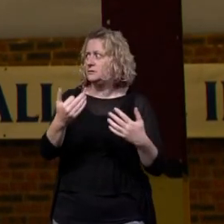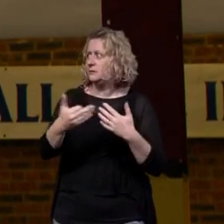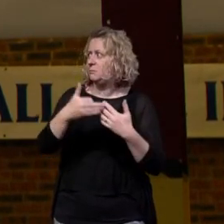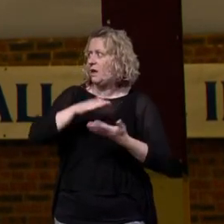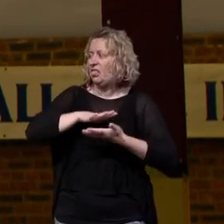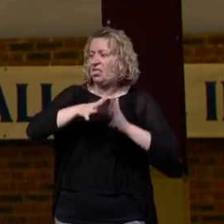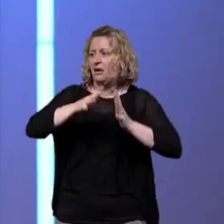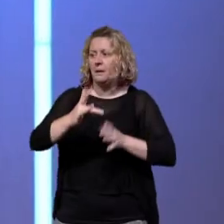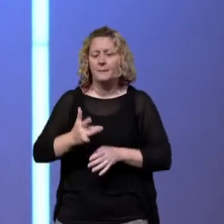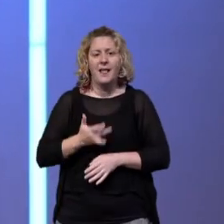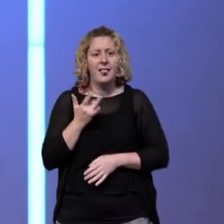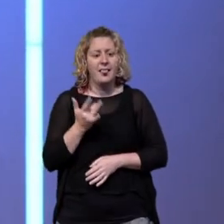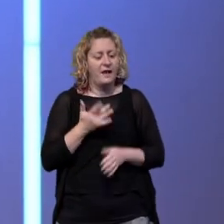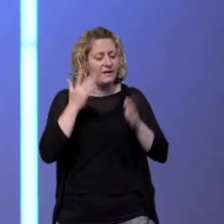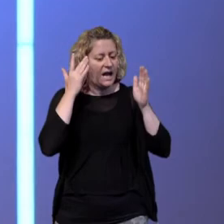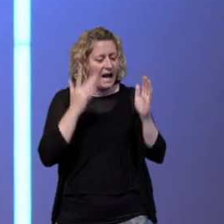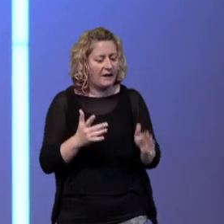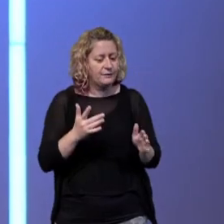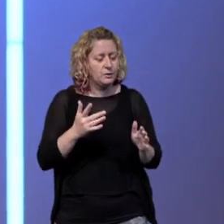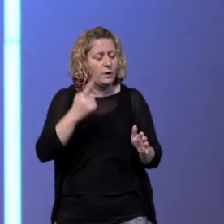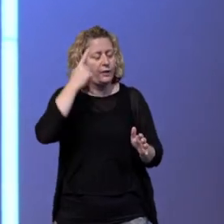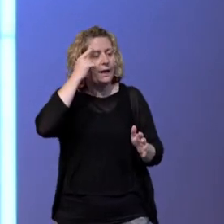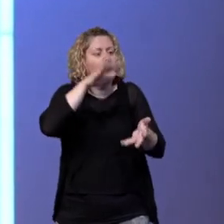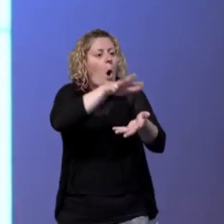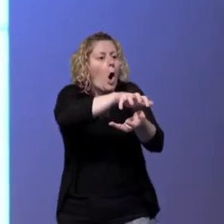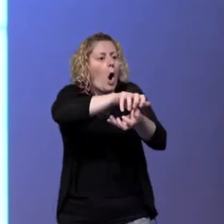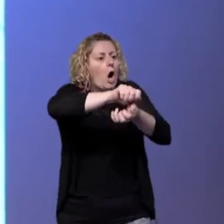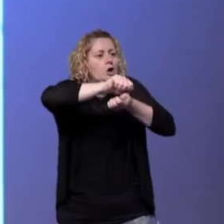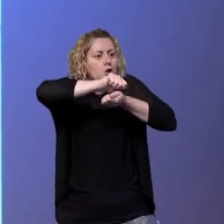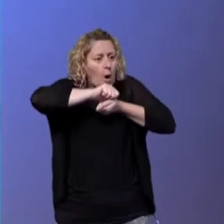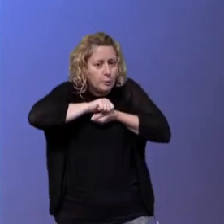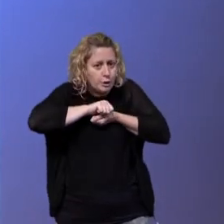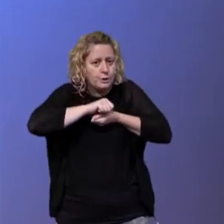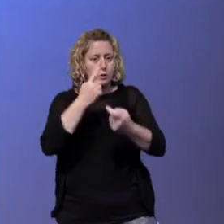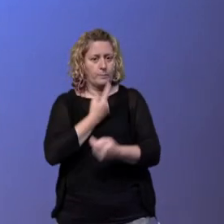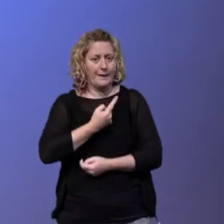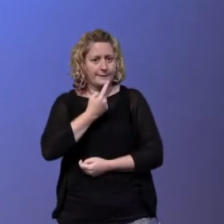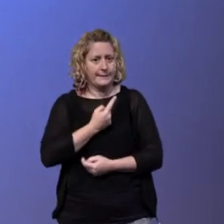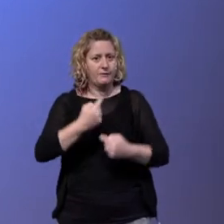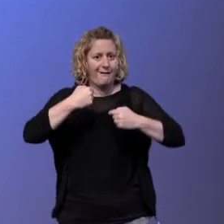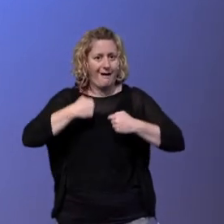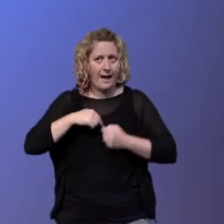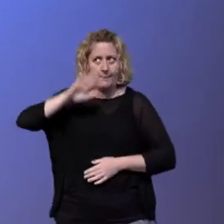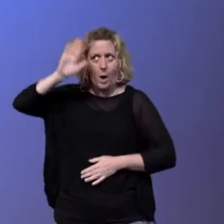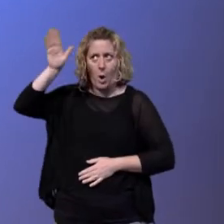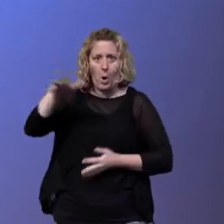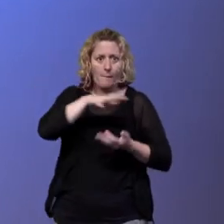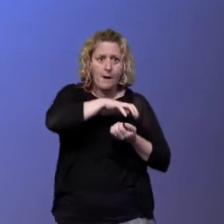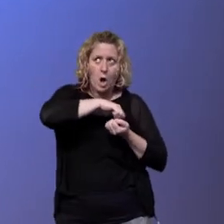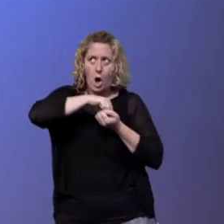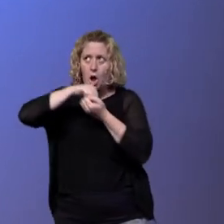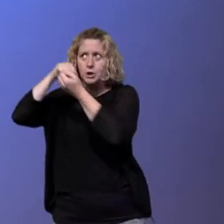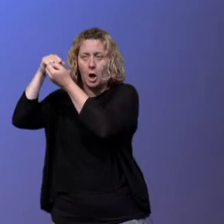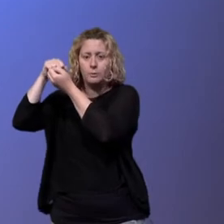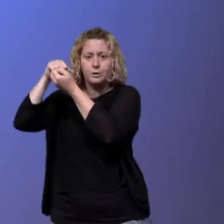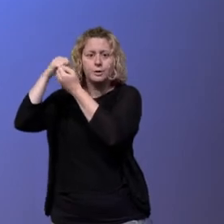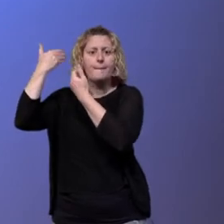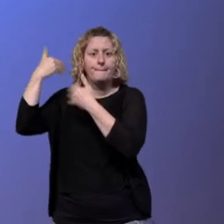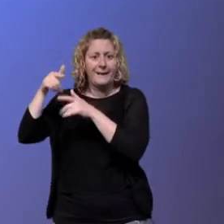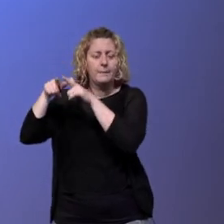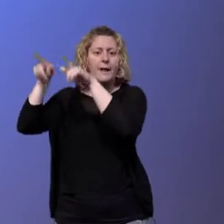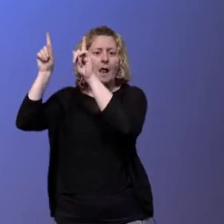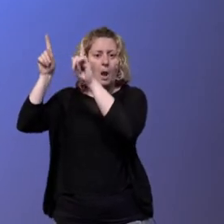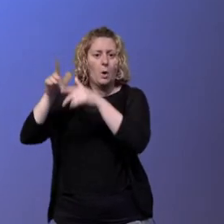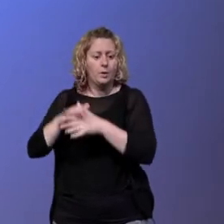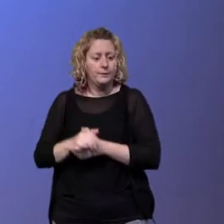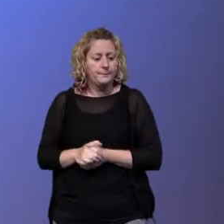and why I have to keep applying adoption to myself. I'm at home. The Lord has adopted me. But again, it's just, brothers, sisters, can you